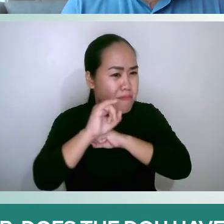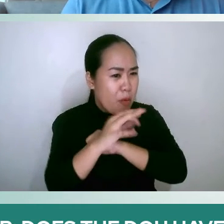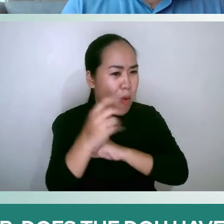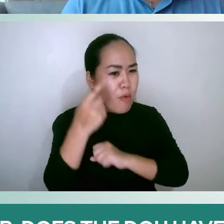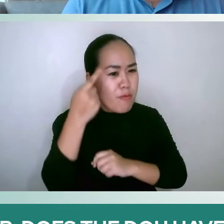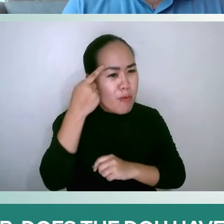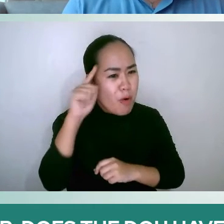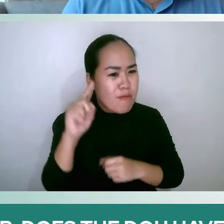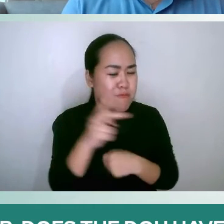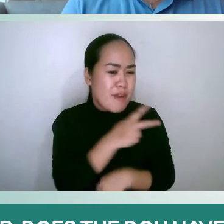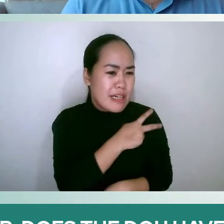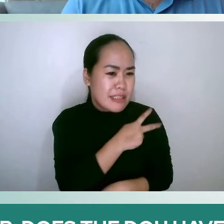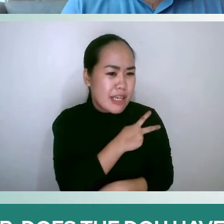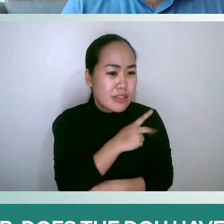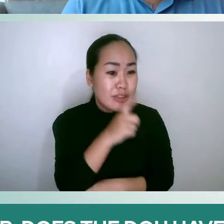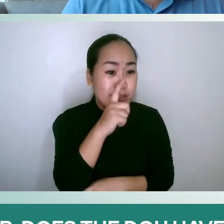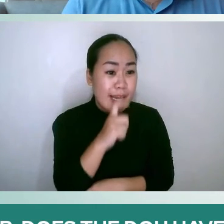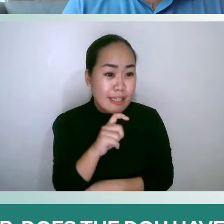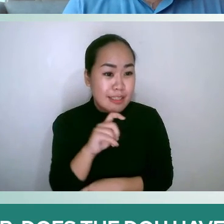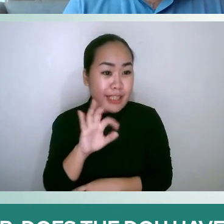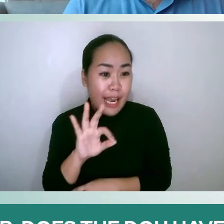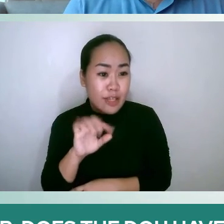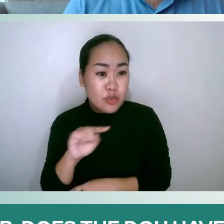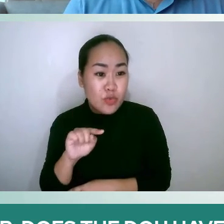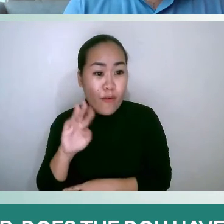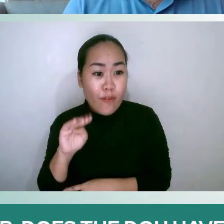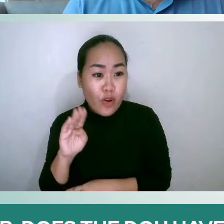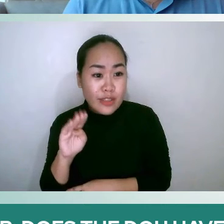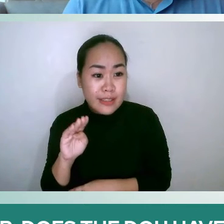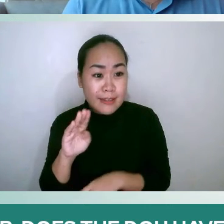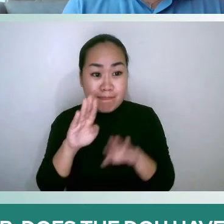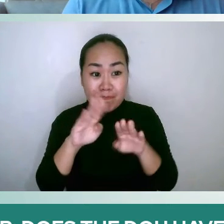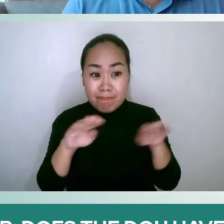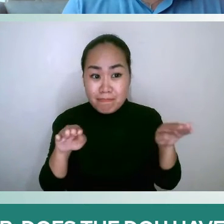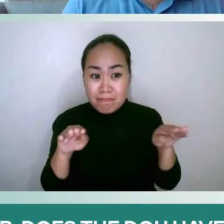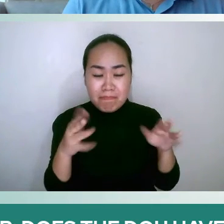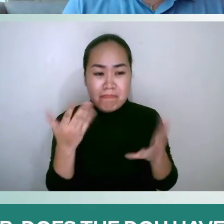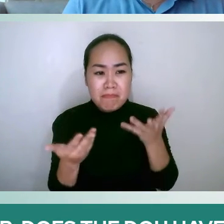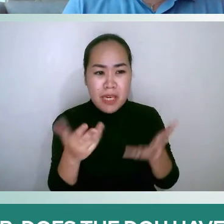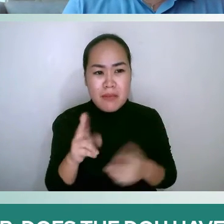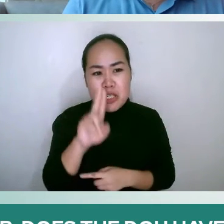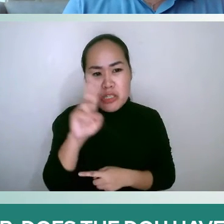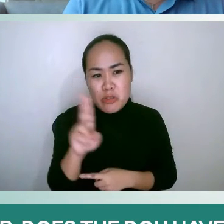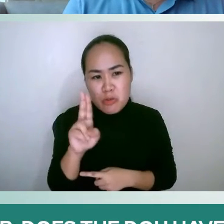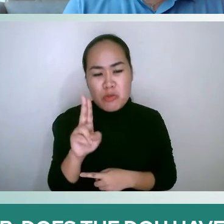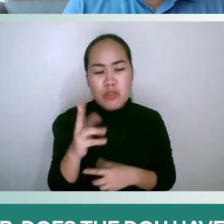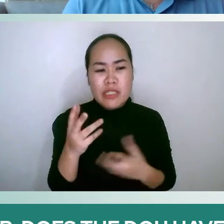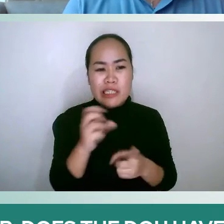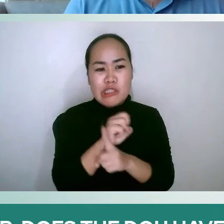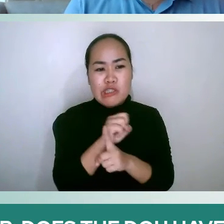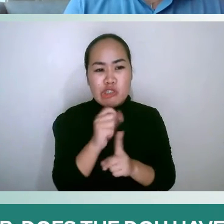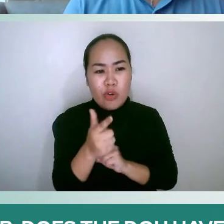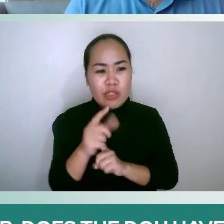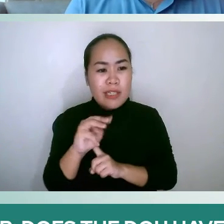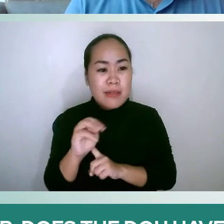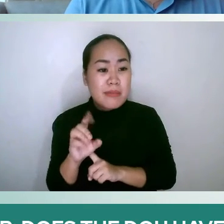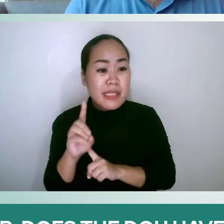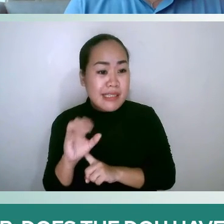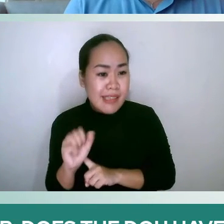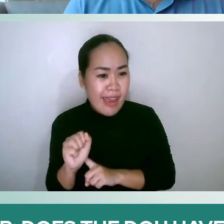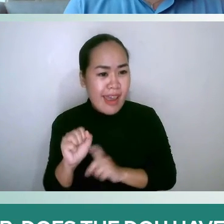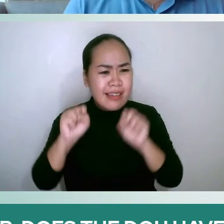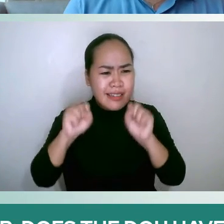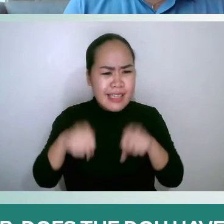to 14. And maybe you can also talk about the use of social media to promote screening among